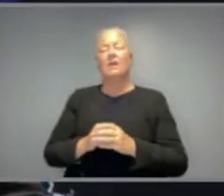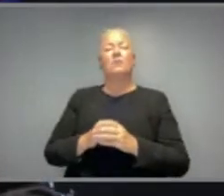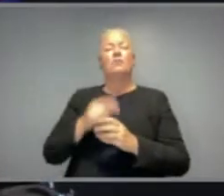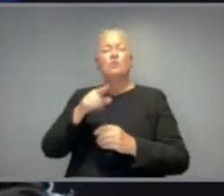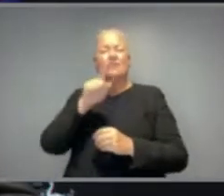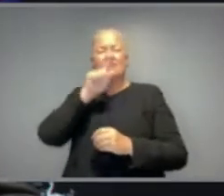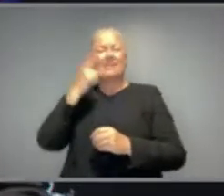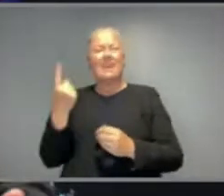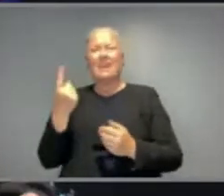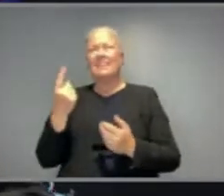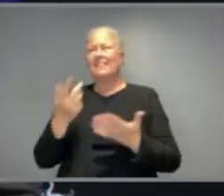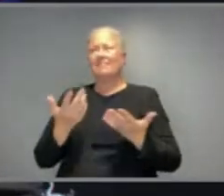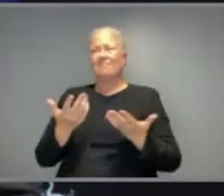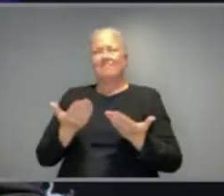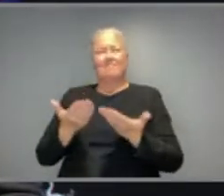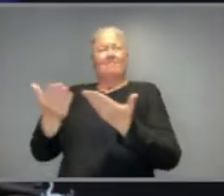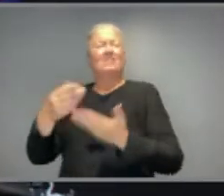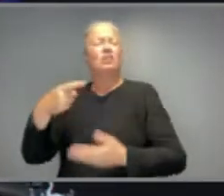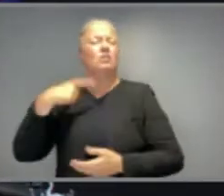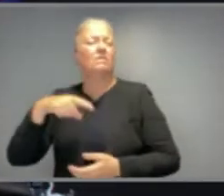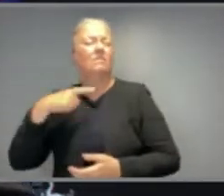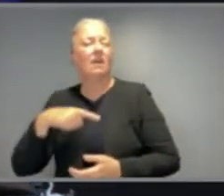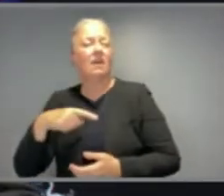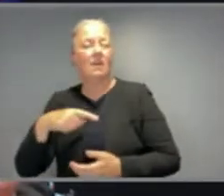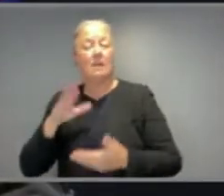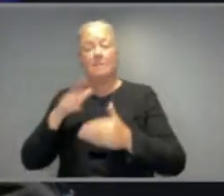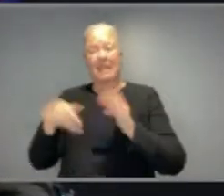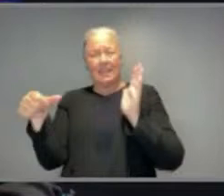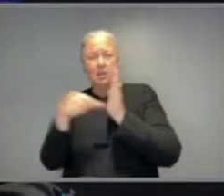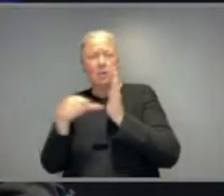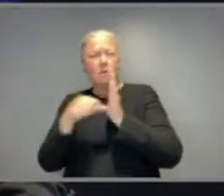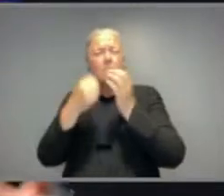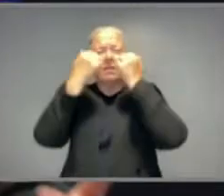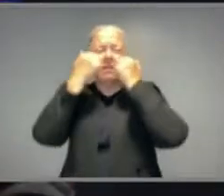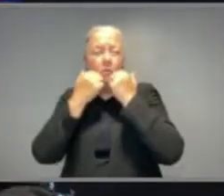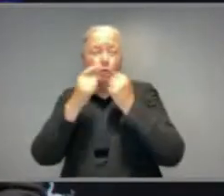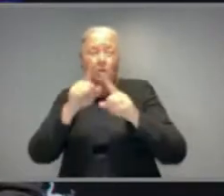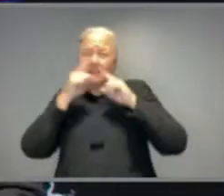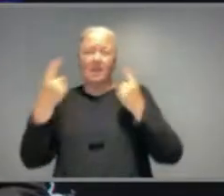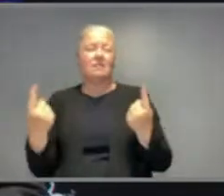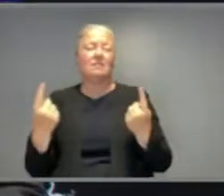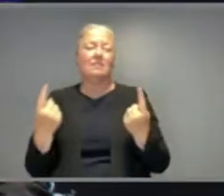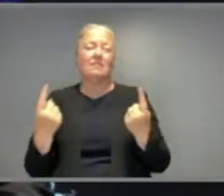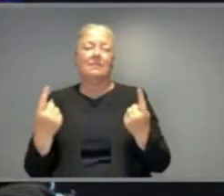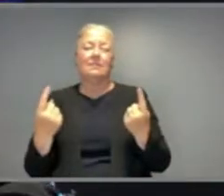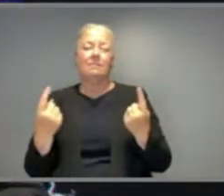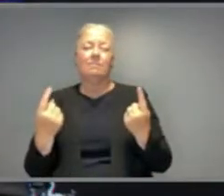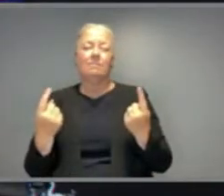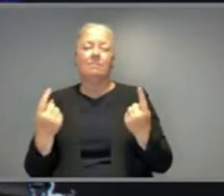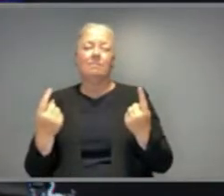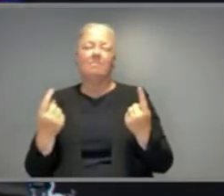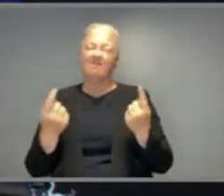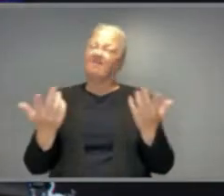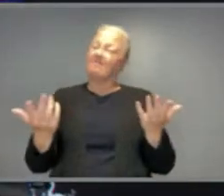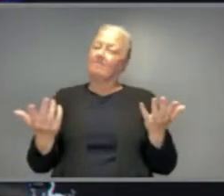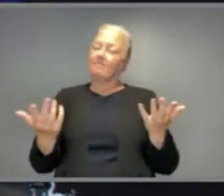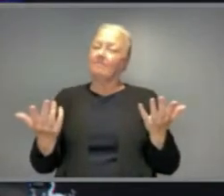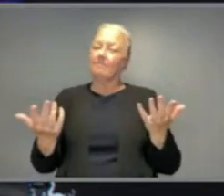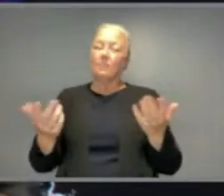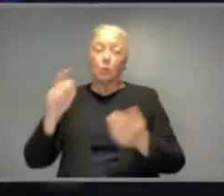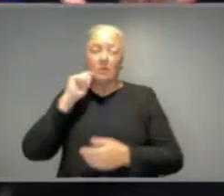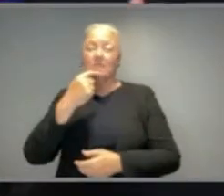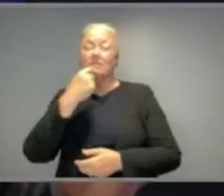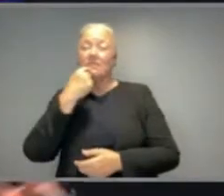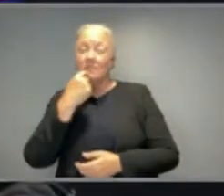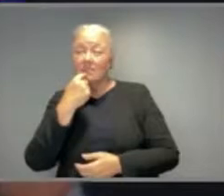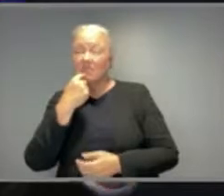be justified on the economic evidence, then I think that is something that will inform, I think, the public's